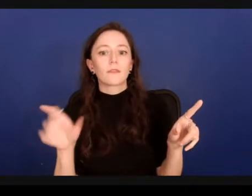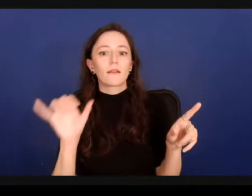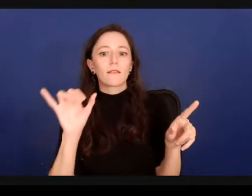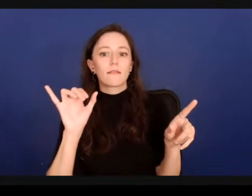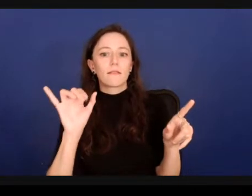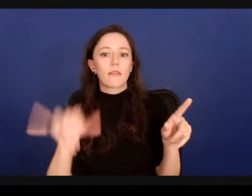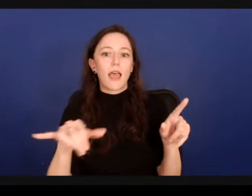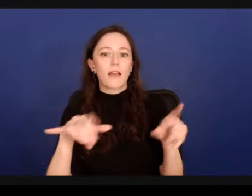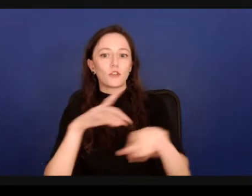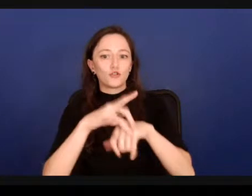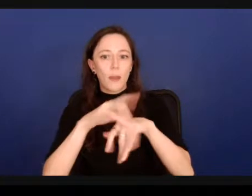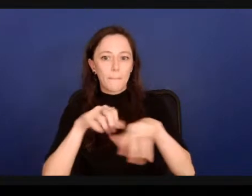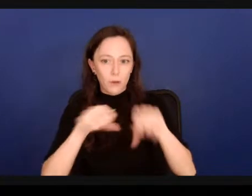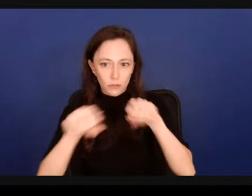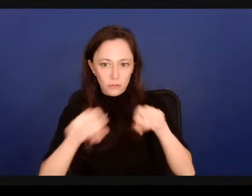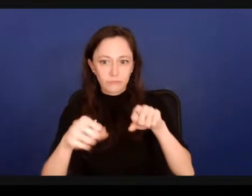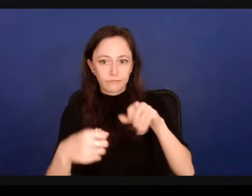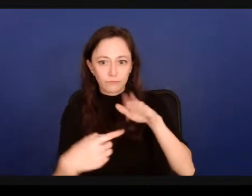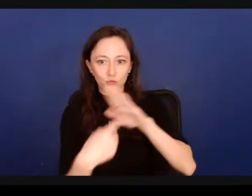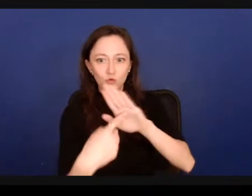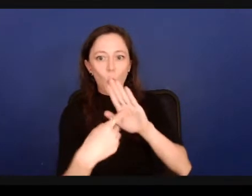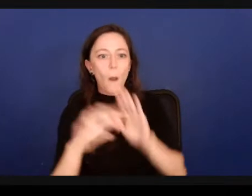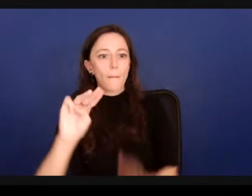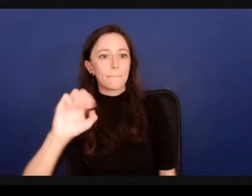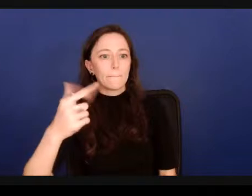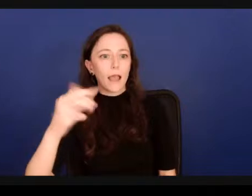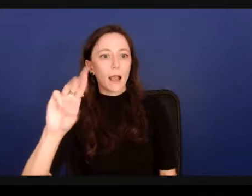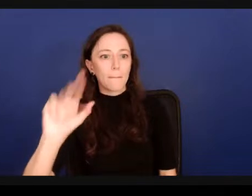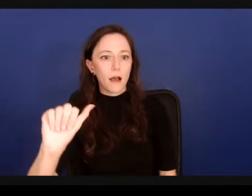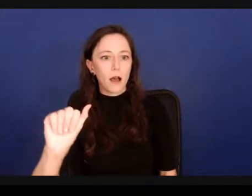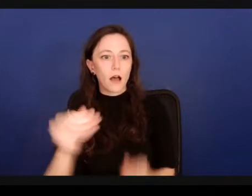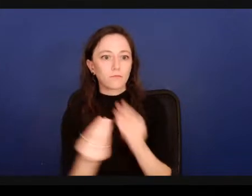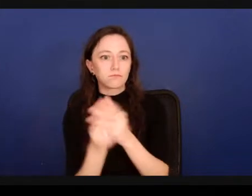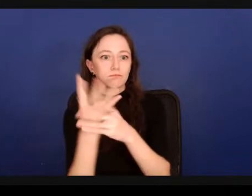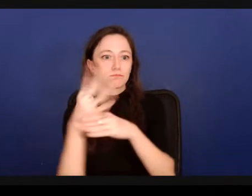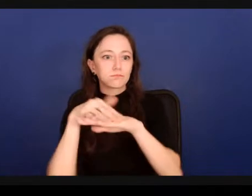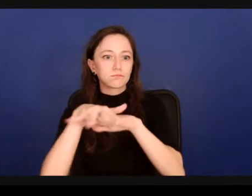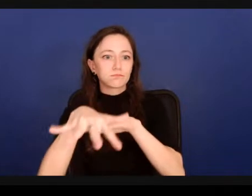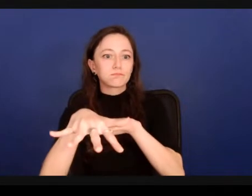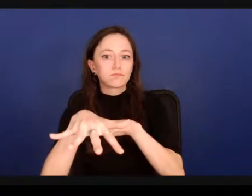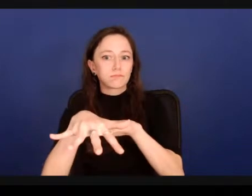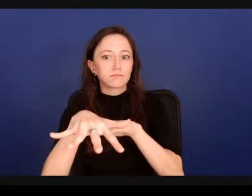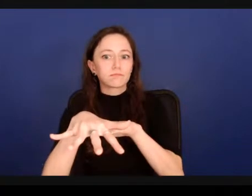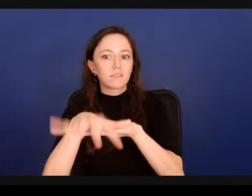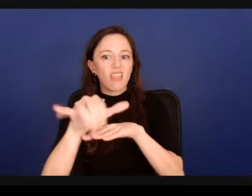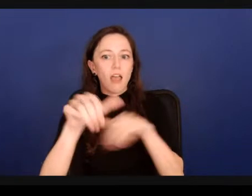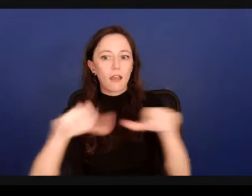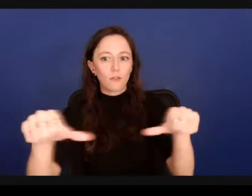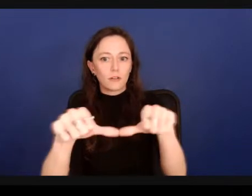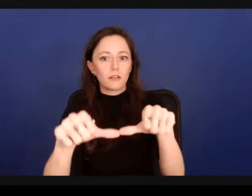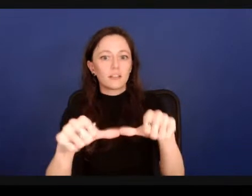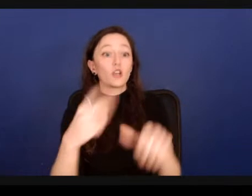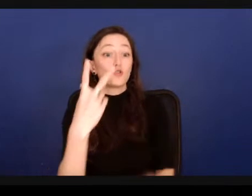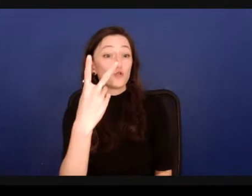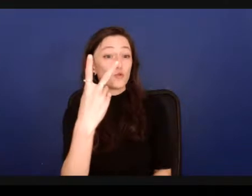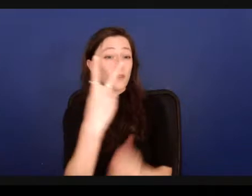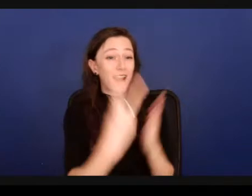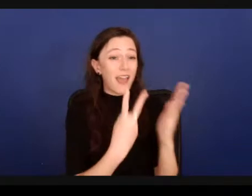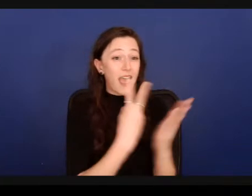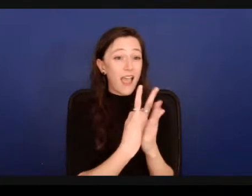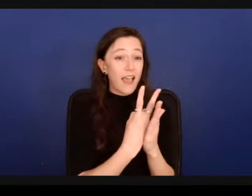region. They saw fountains about 2 hours later, 2.5 hours later, almost 3 hours